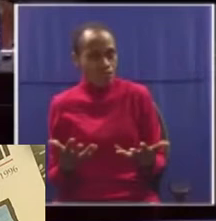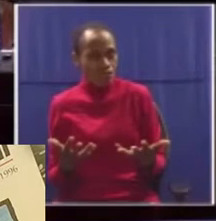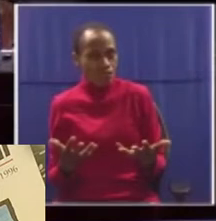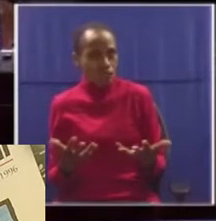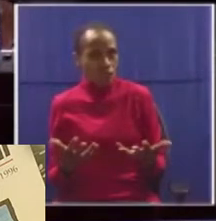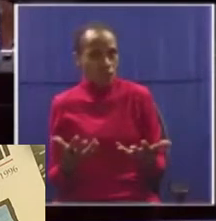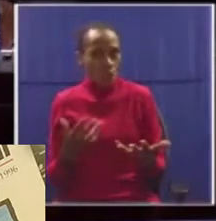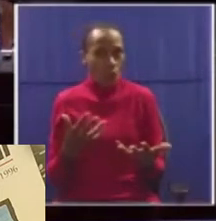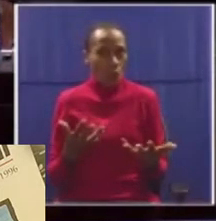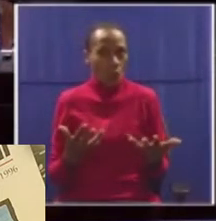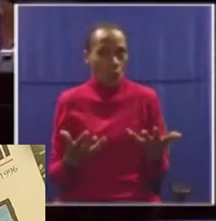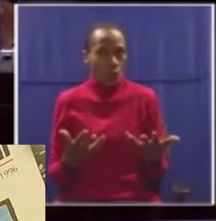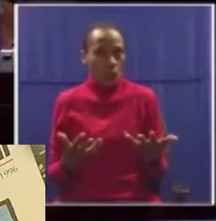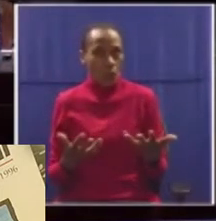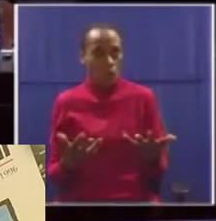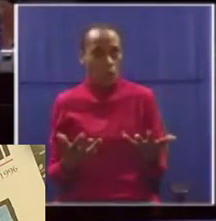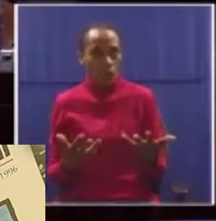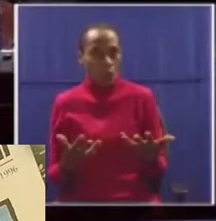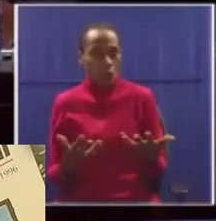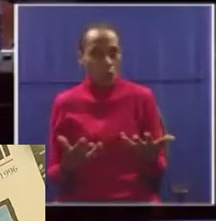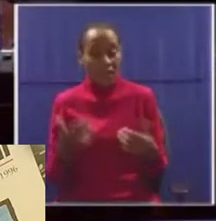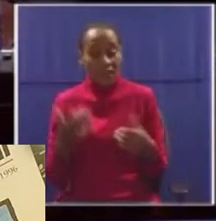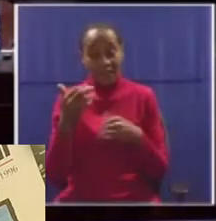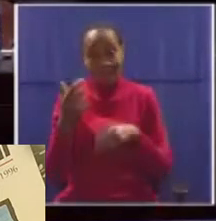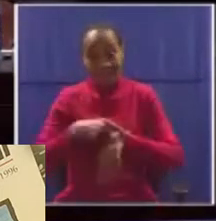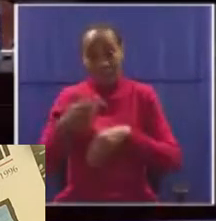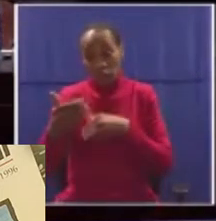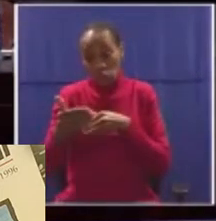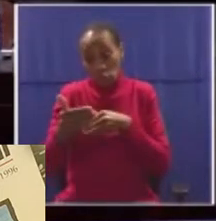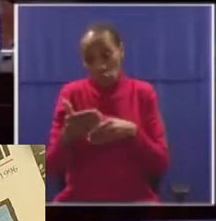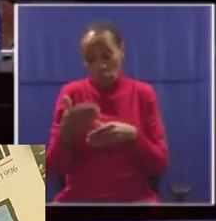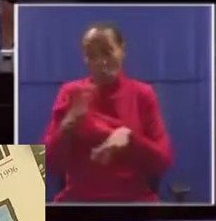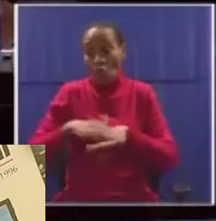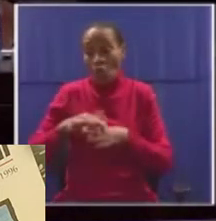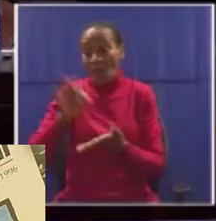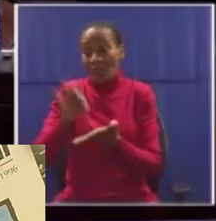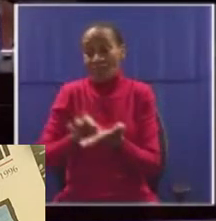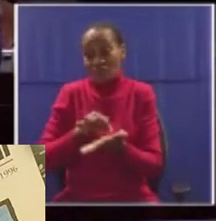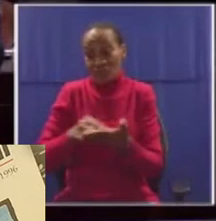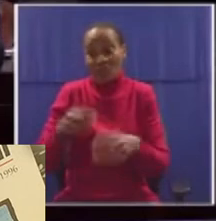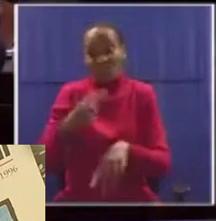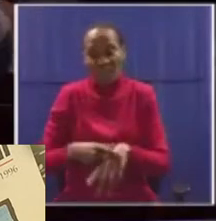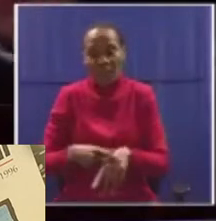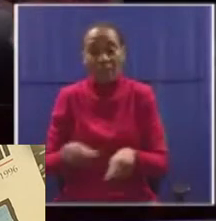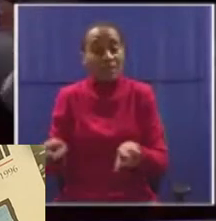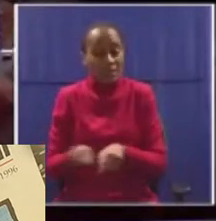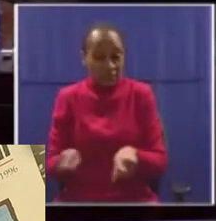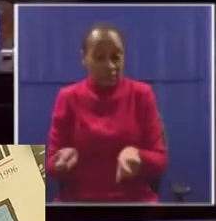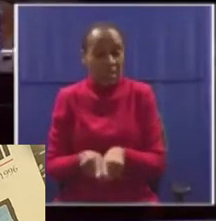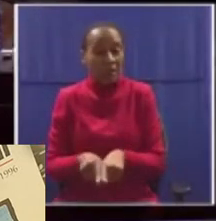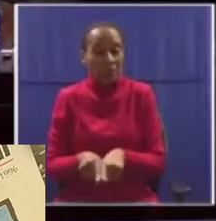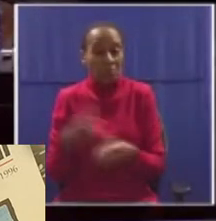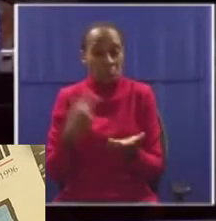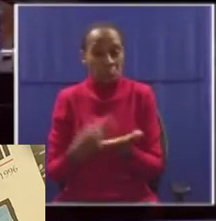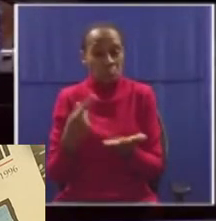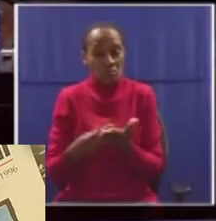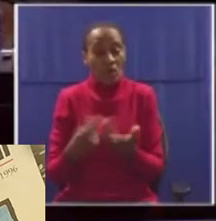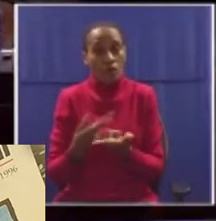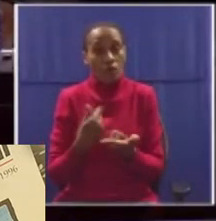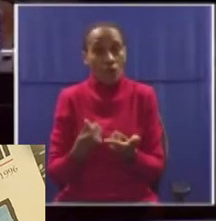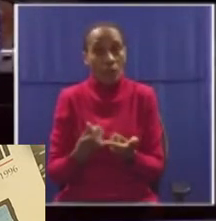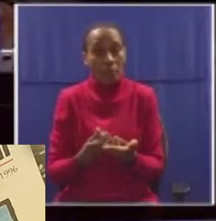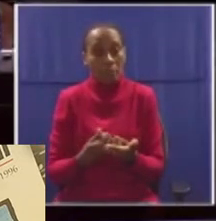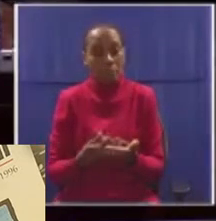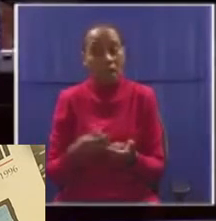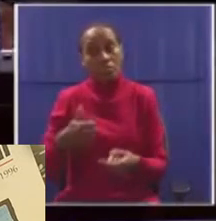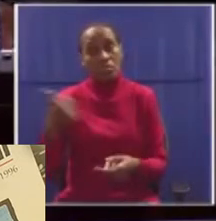well as we run up to the elections we are going to have more of these debates from this side of the